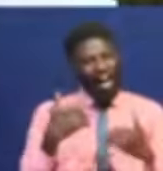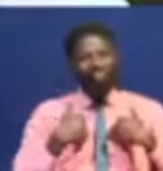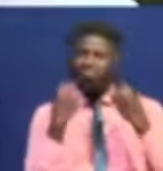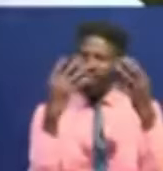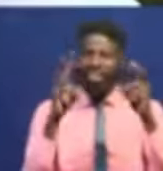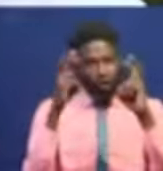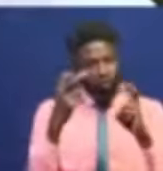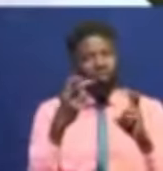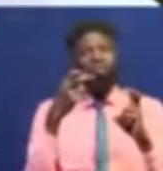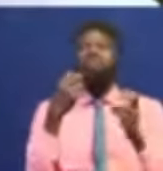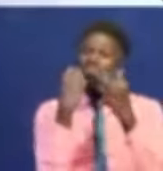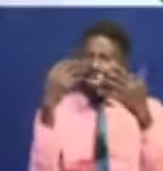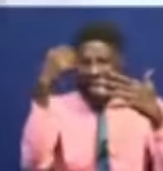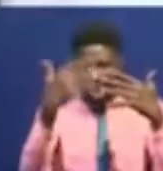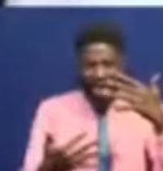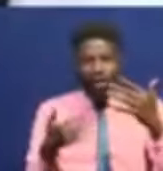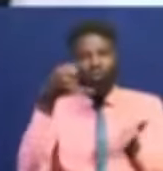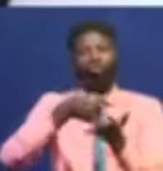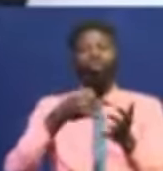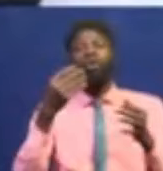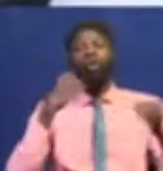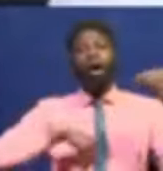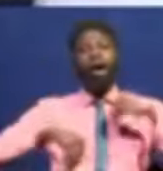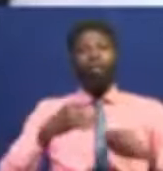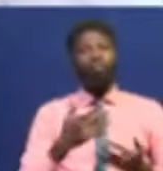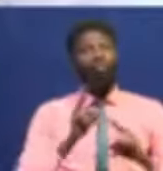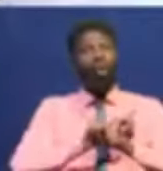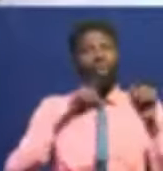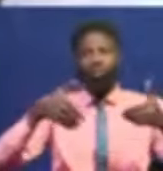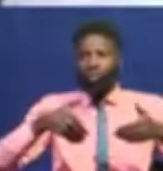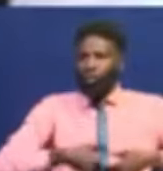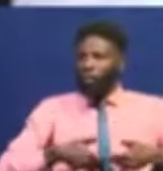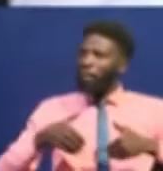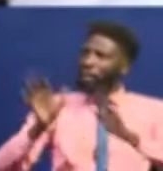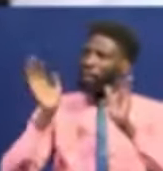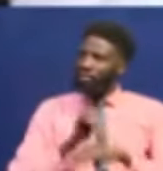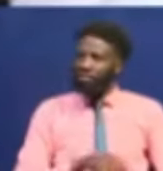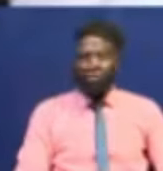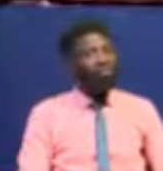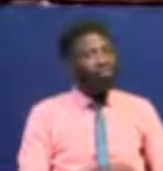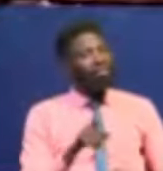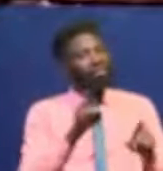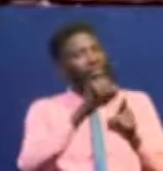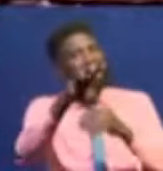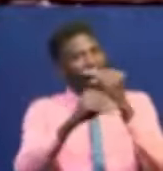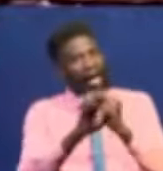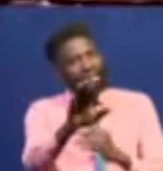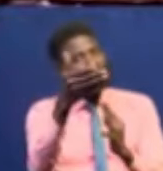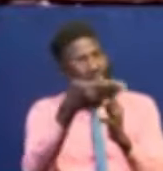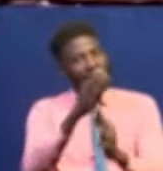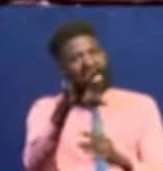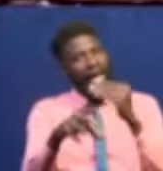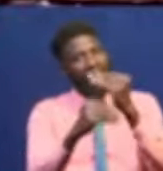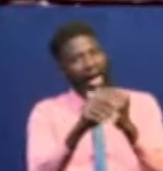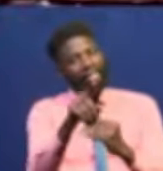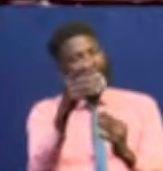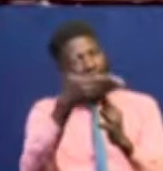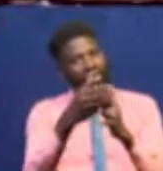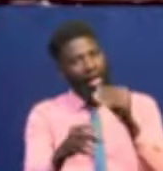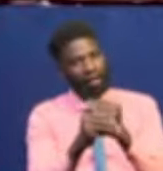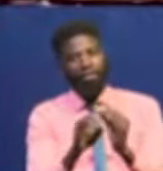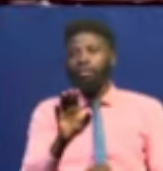the question of corruption, which is not really a youth thing. Indeed, Mr. And just to add on to, Mr. President, respectfully.